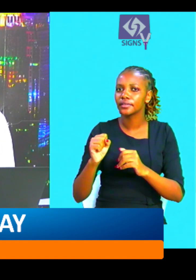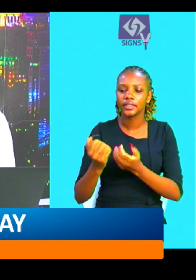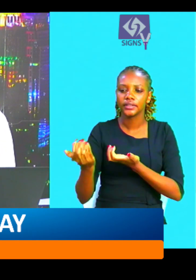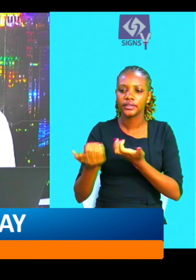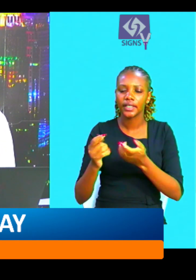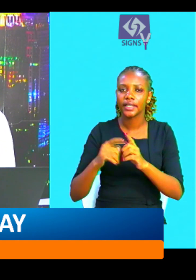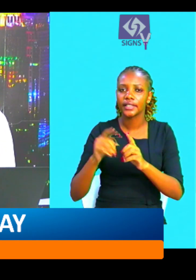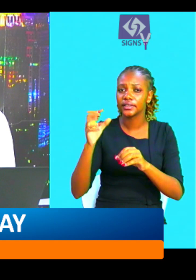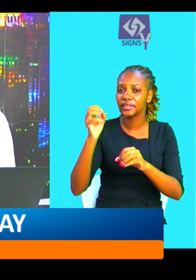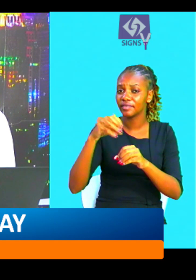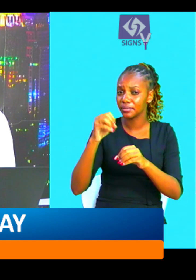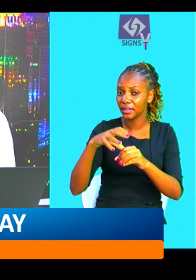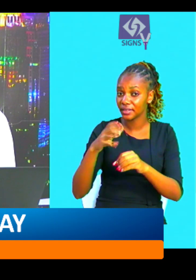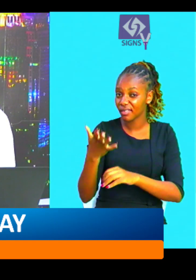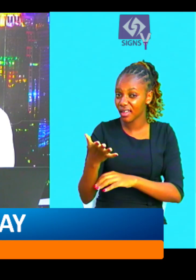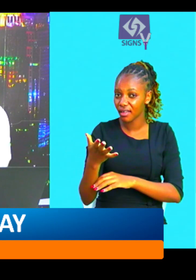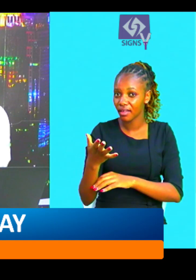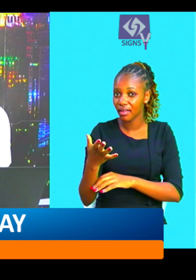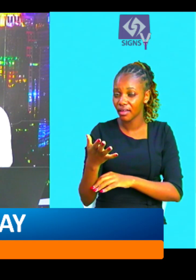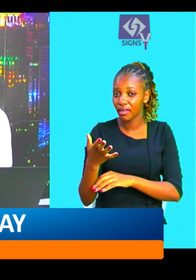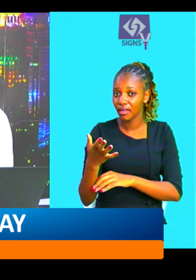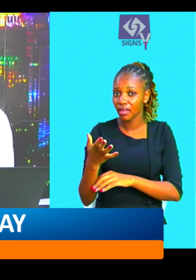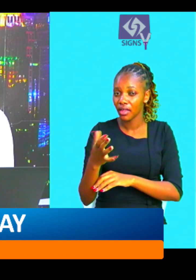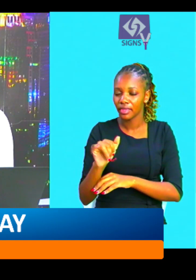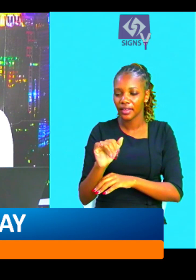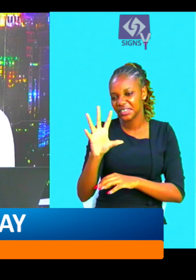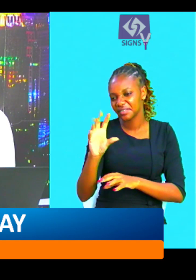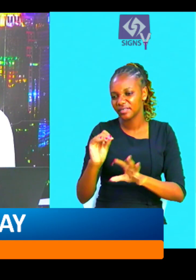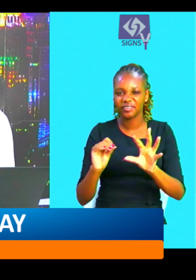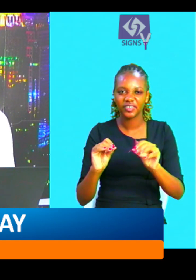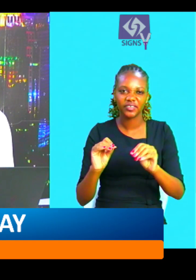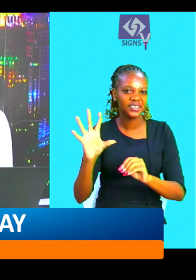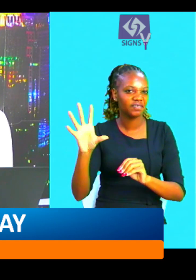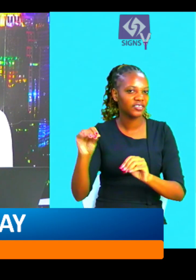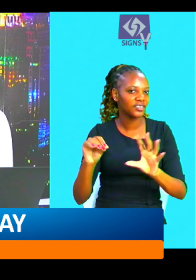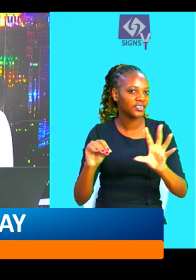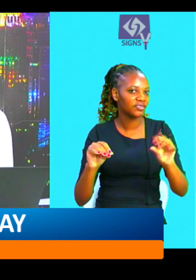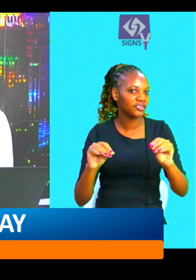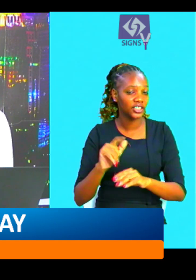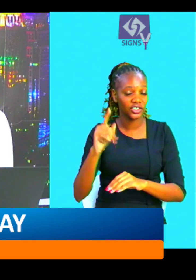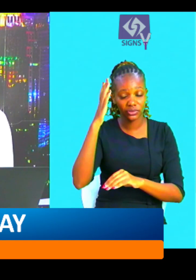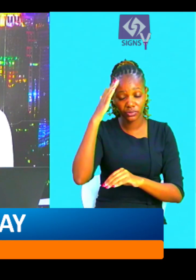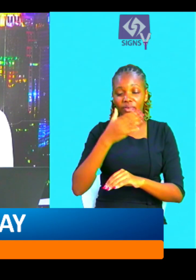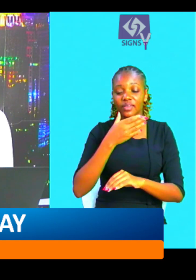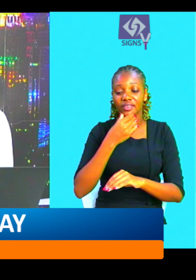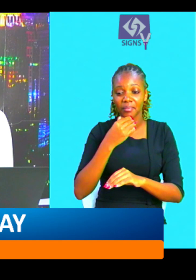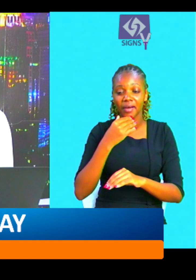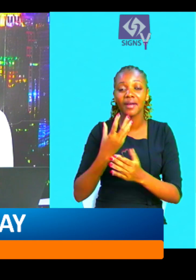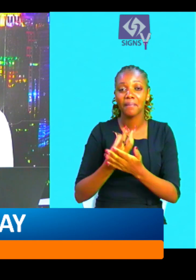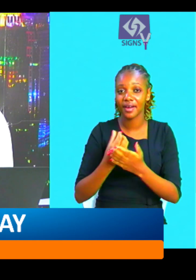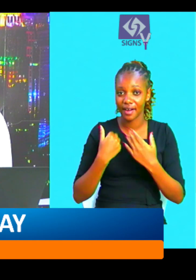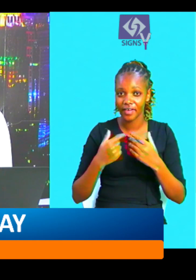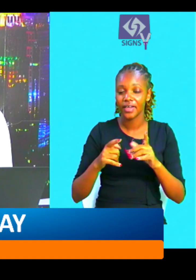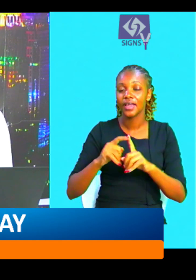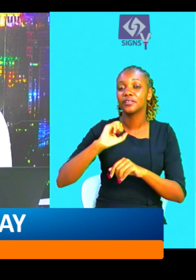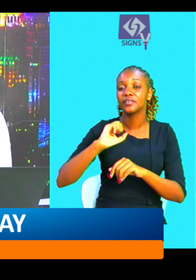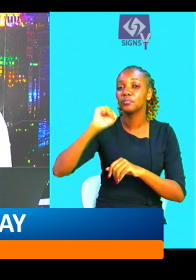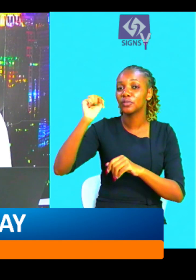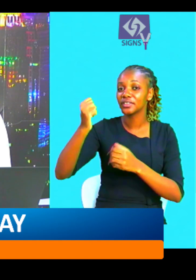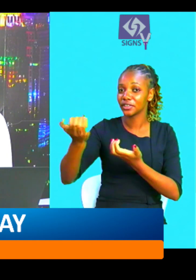of the biggest backbones of the country. Yes. And not only that, they are considered to be one of the best